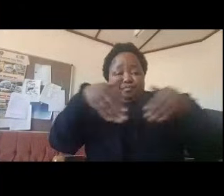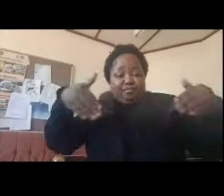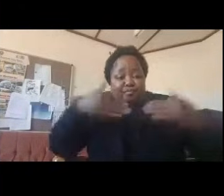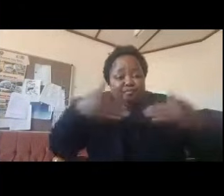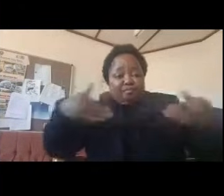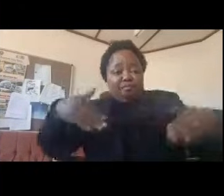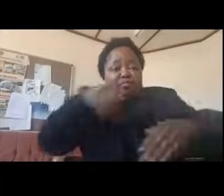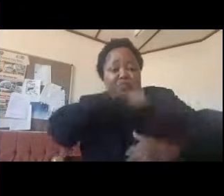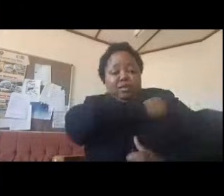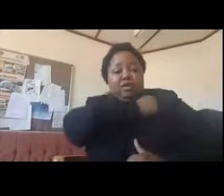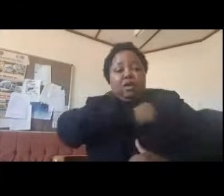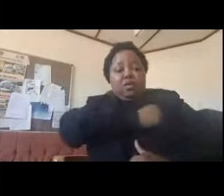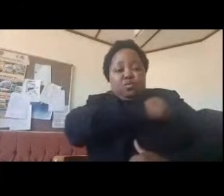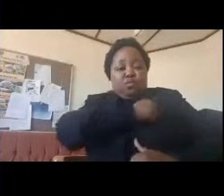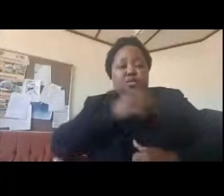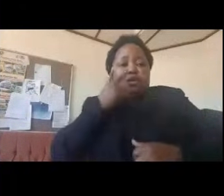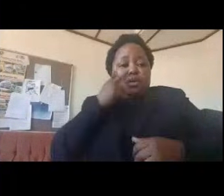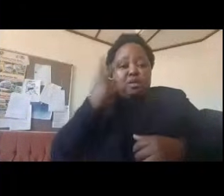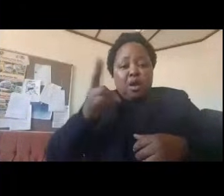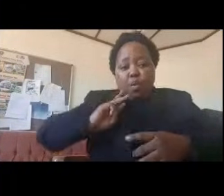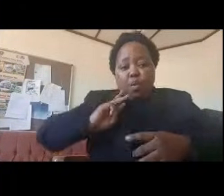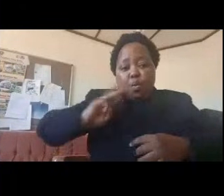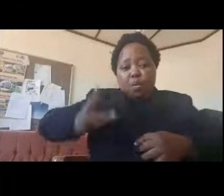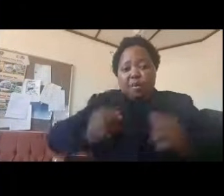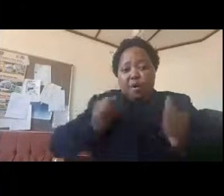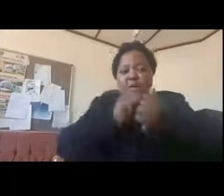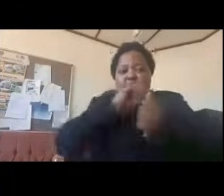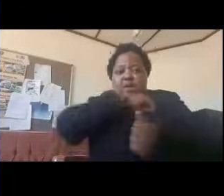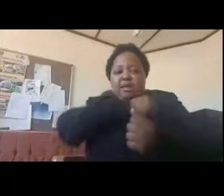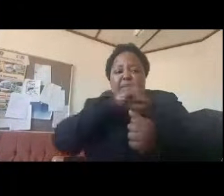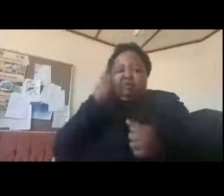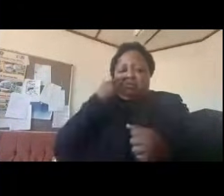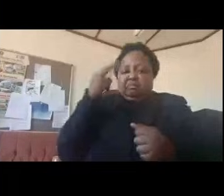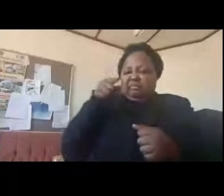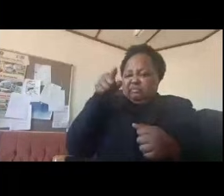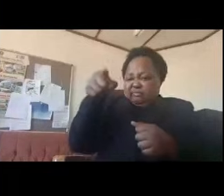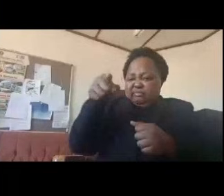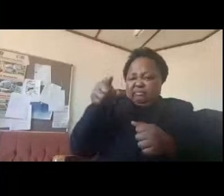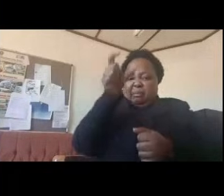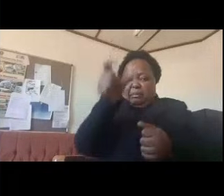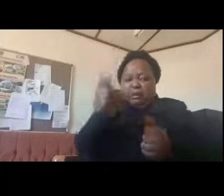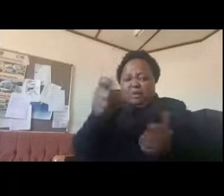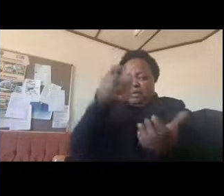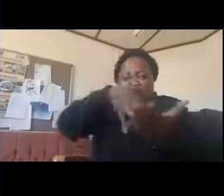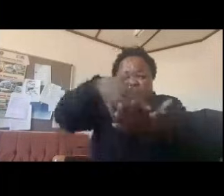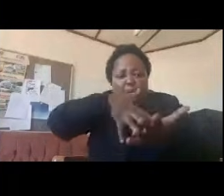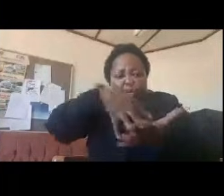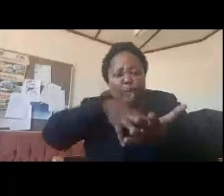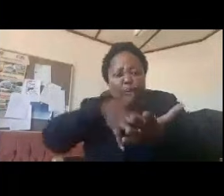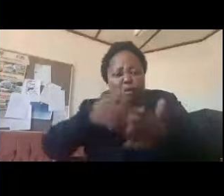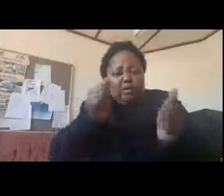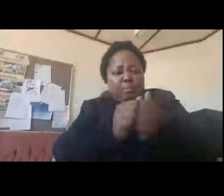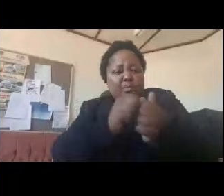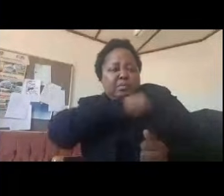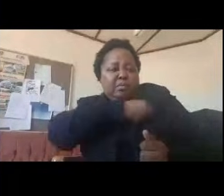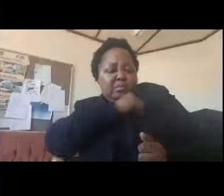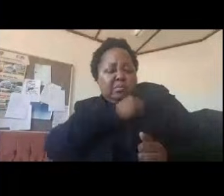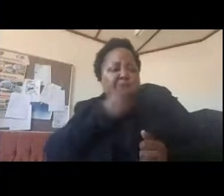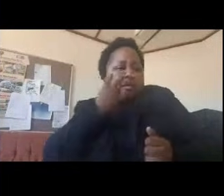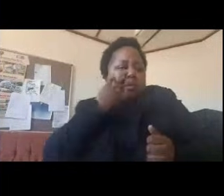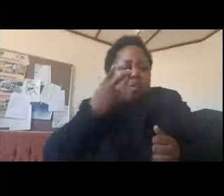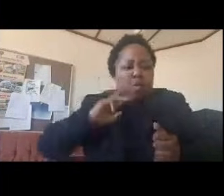at a woman with a disability and think, she's weak, she's helpless. No one will hurt